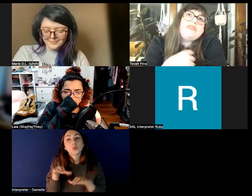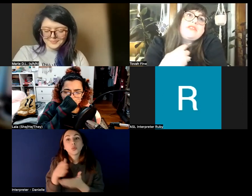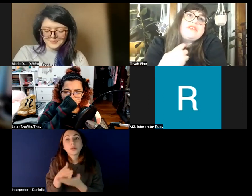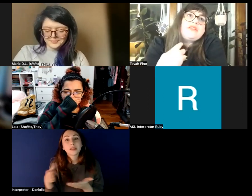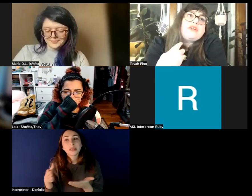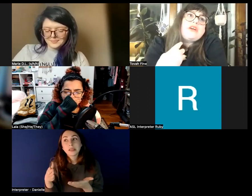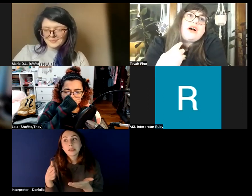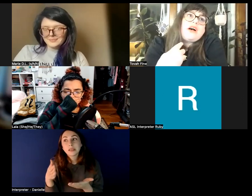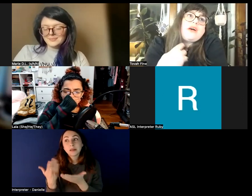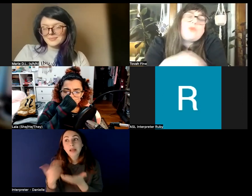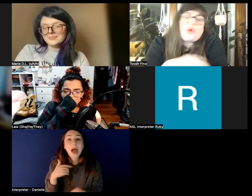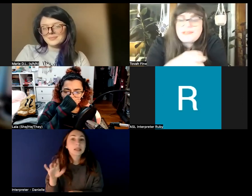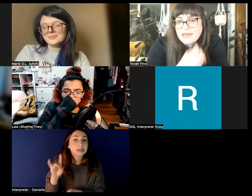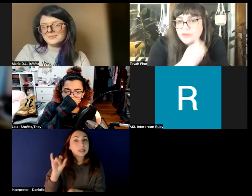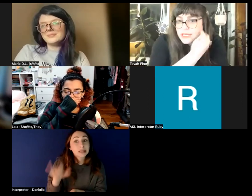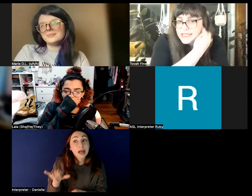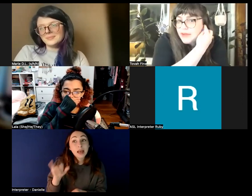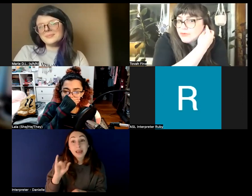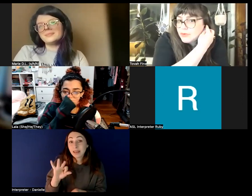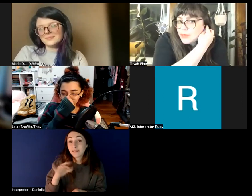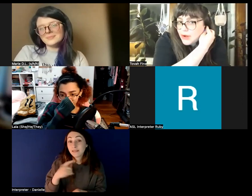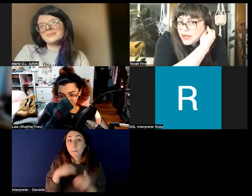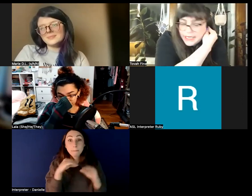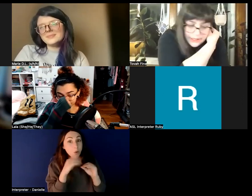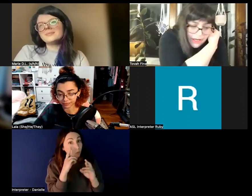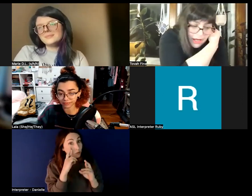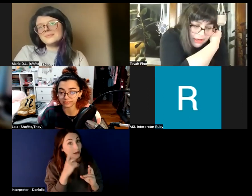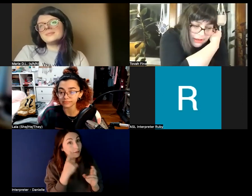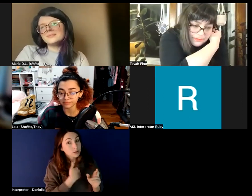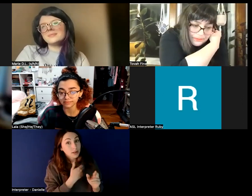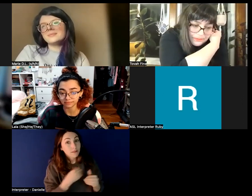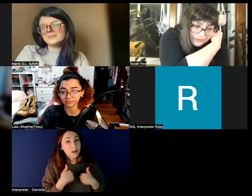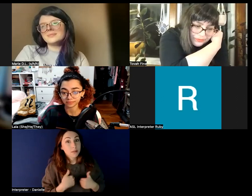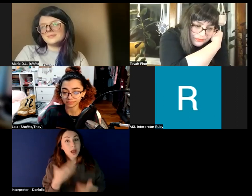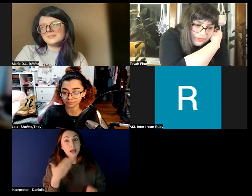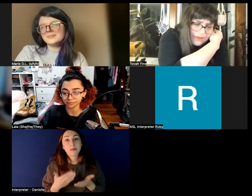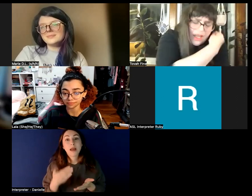had more respect for myself and for my body. I